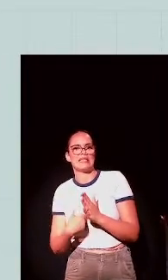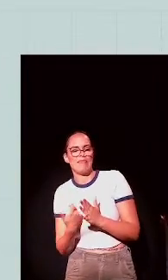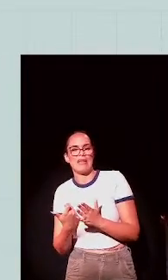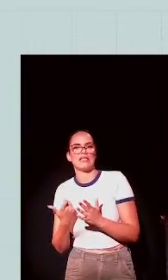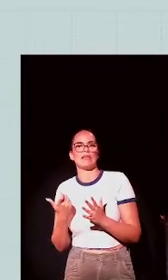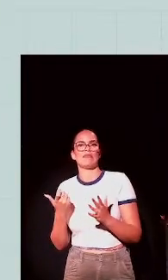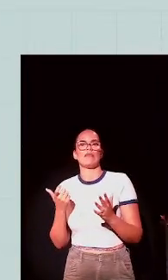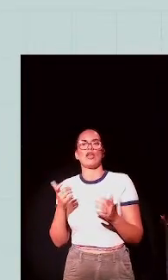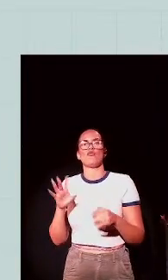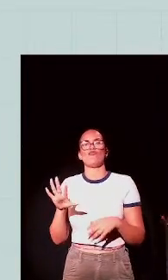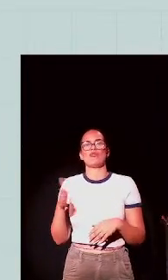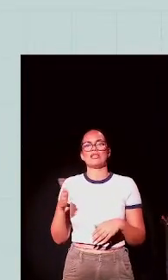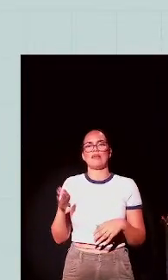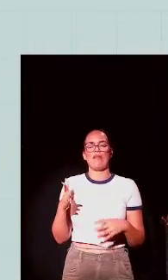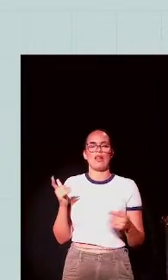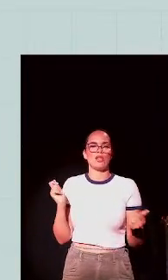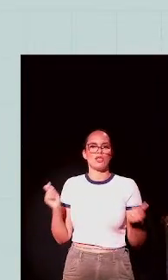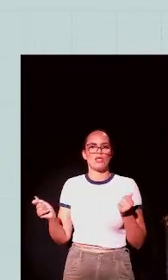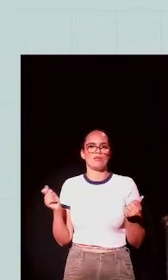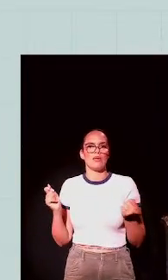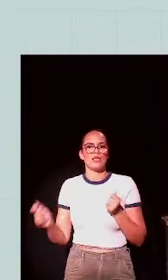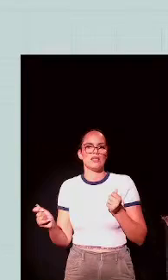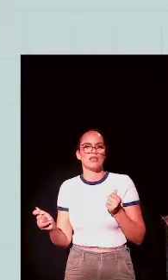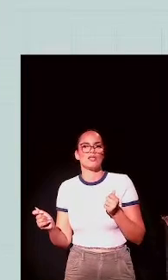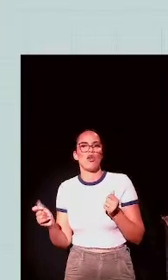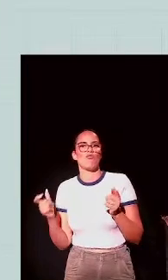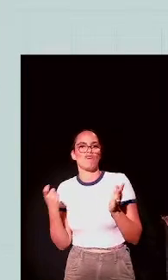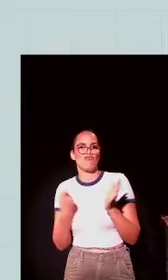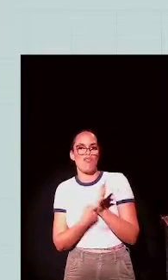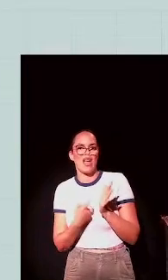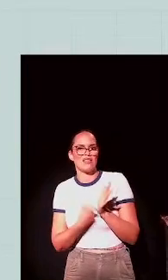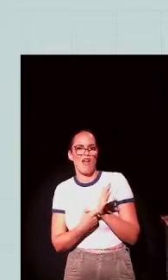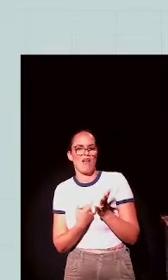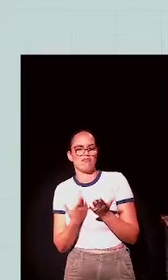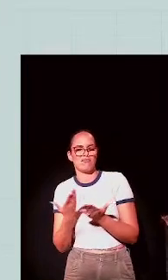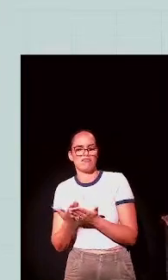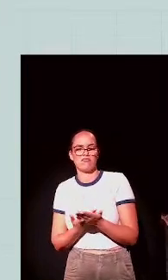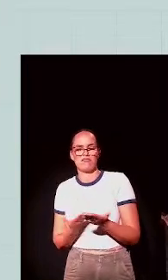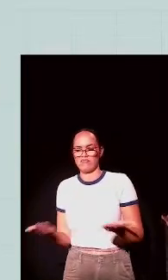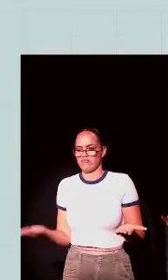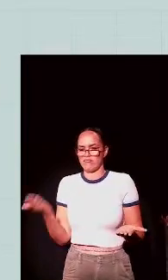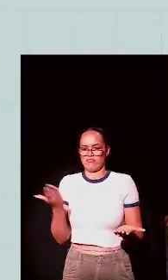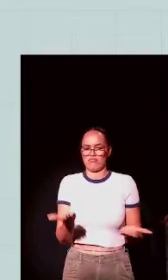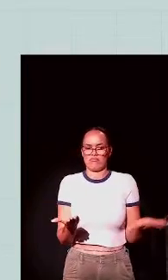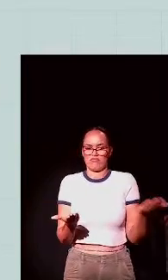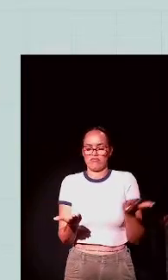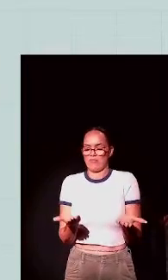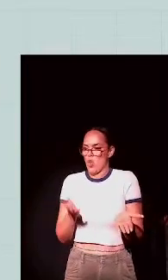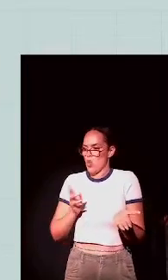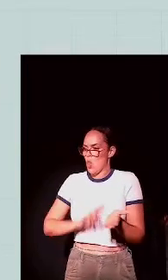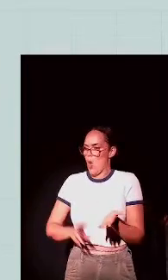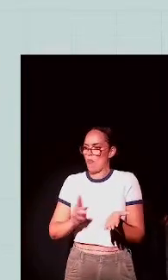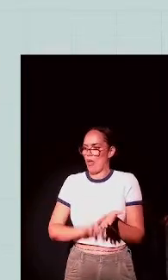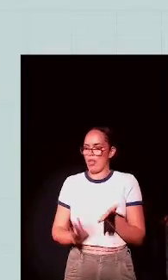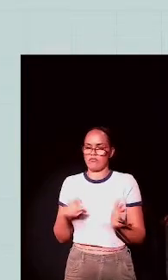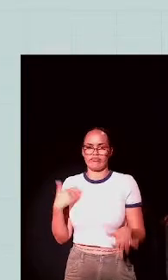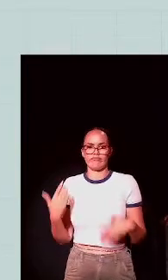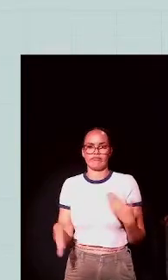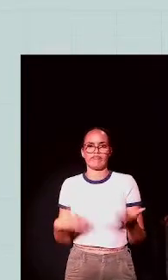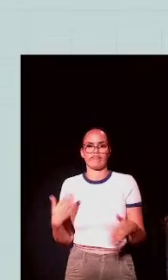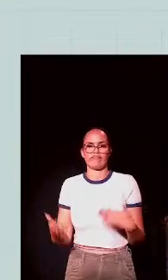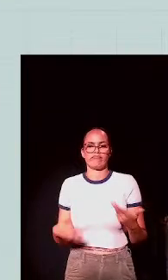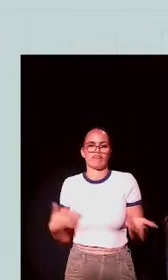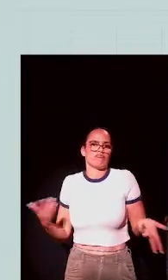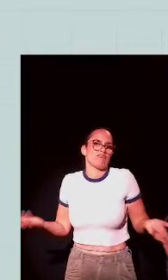reasonable adjustments? You know? Why can't you do that? Why can't it be the normal thing to go, you